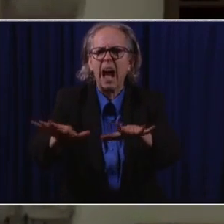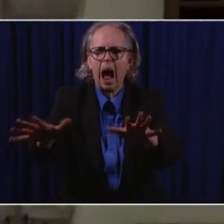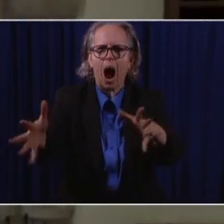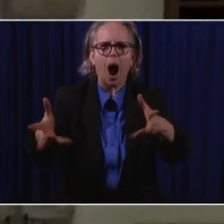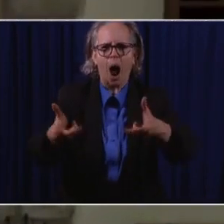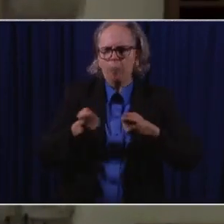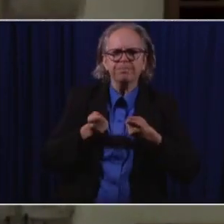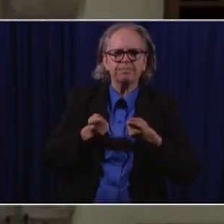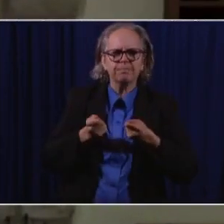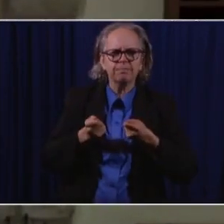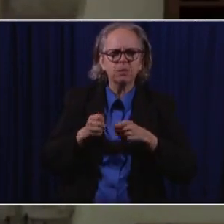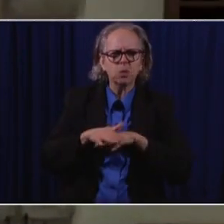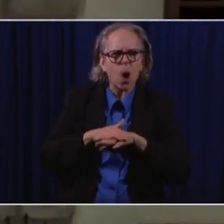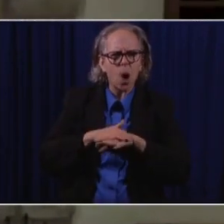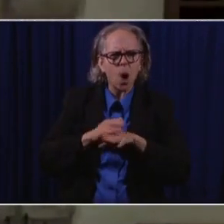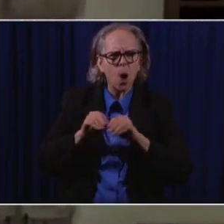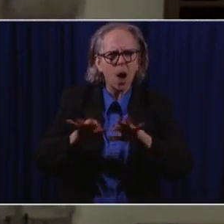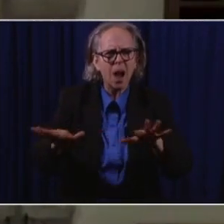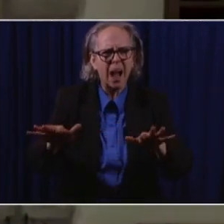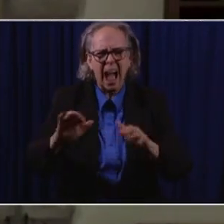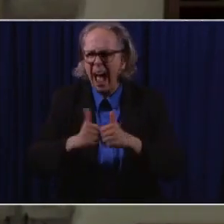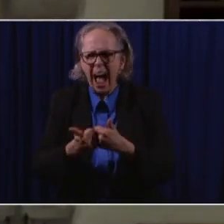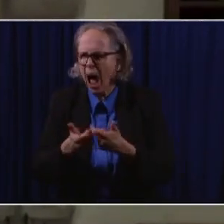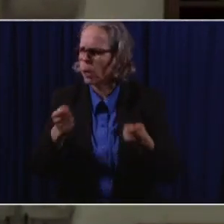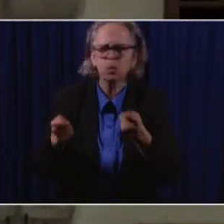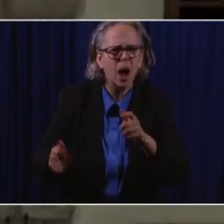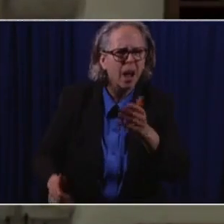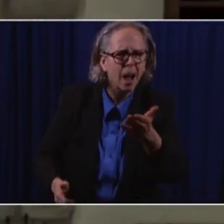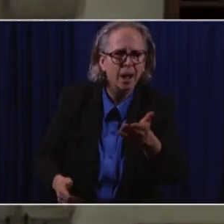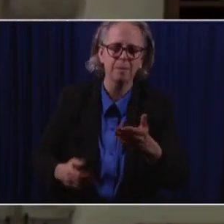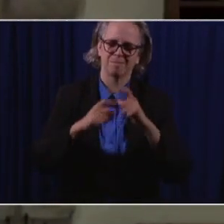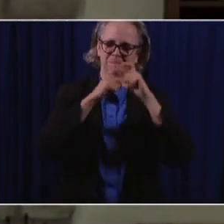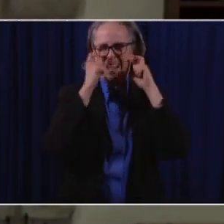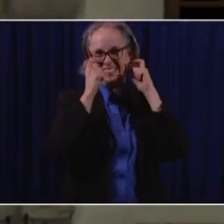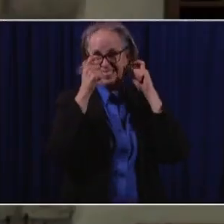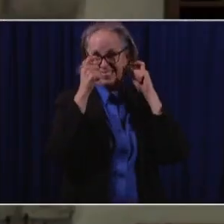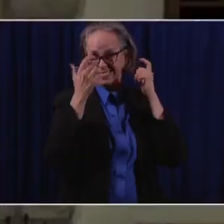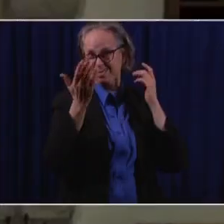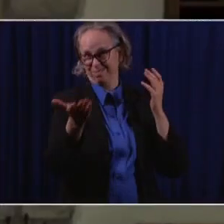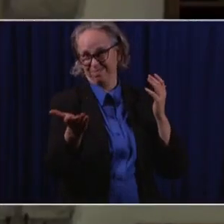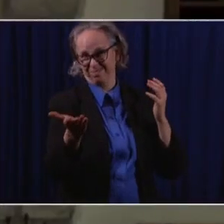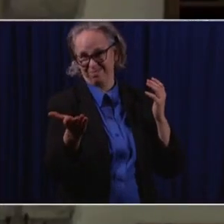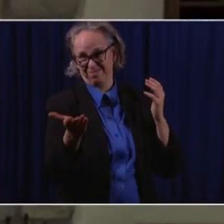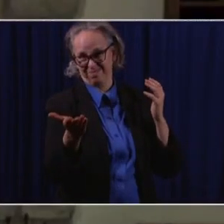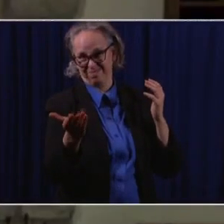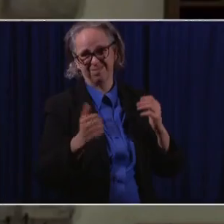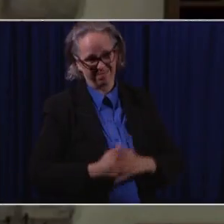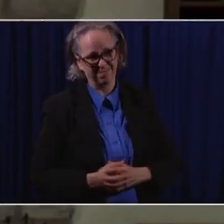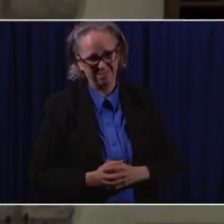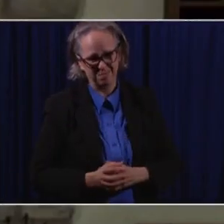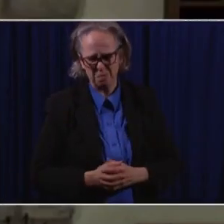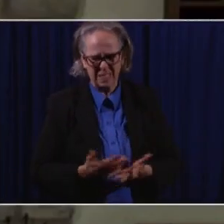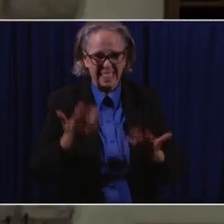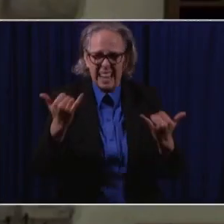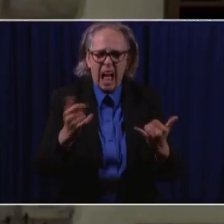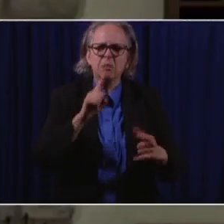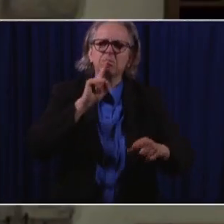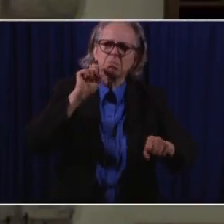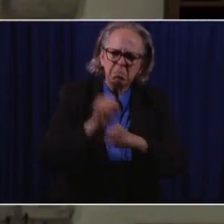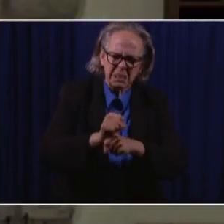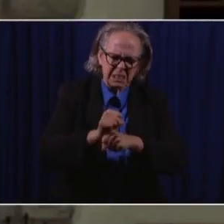parts of the state that we're seeing the most spread. Today, we're seeing spread virtually everywhere.